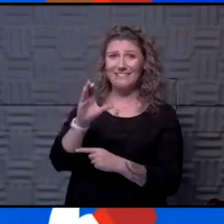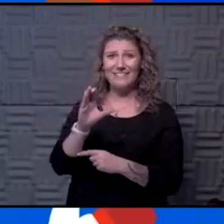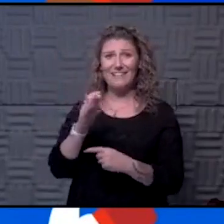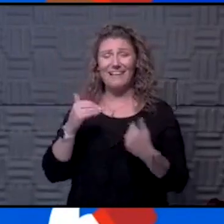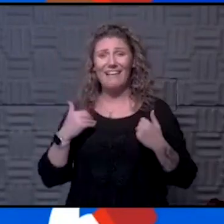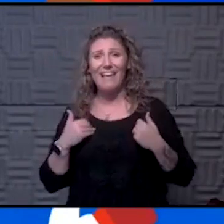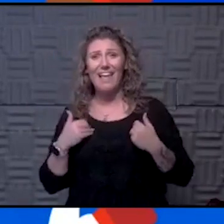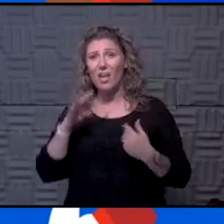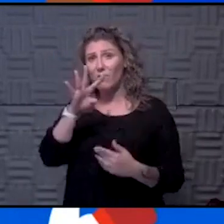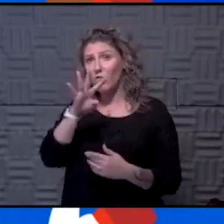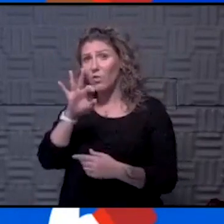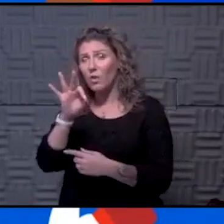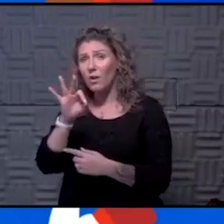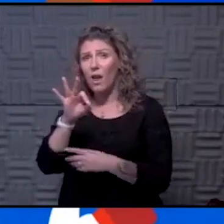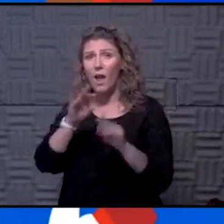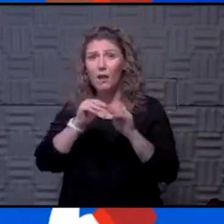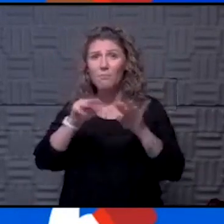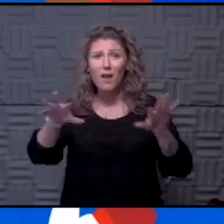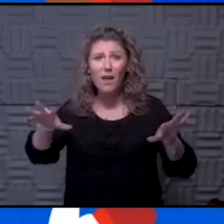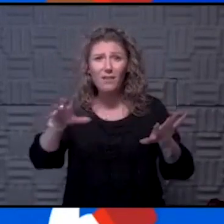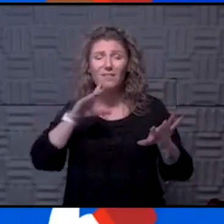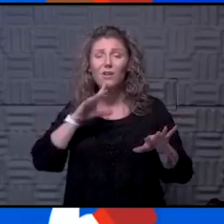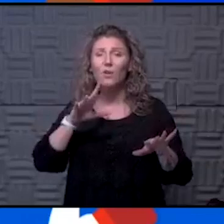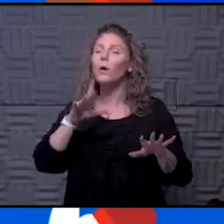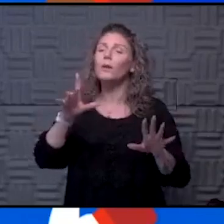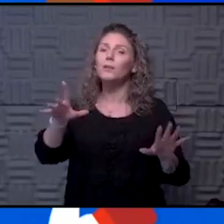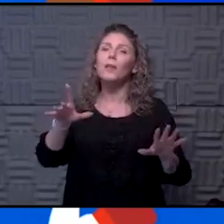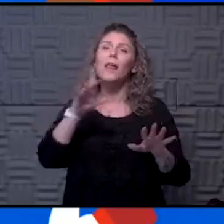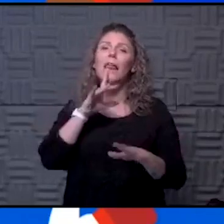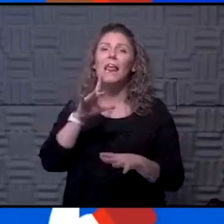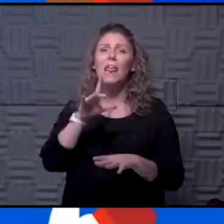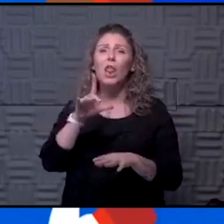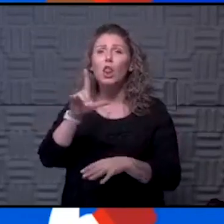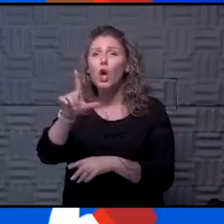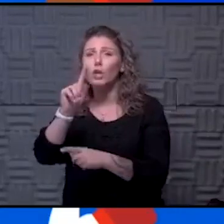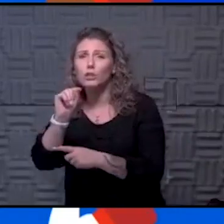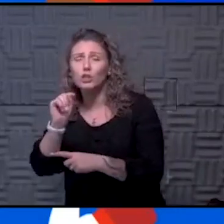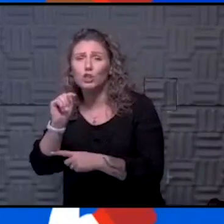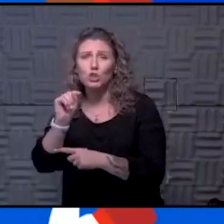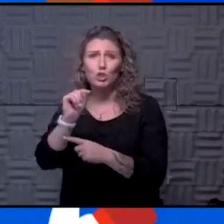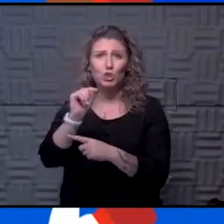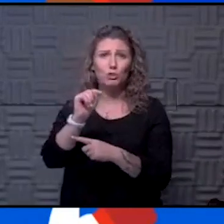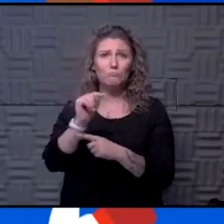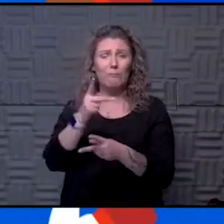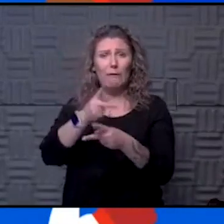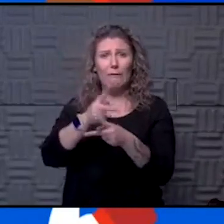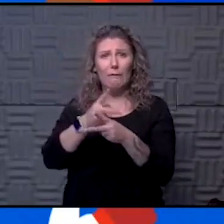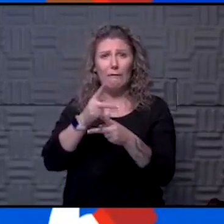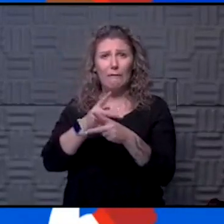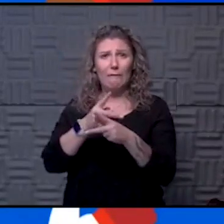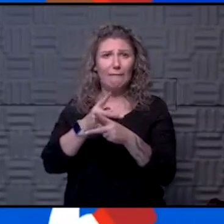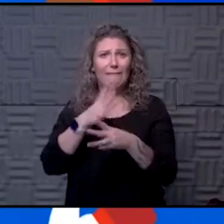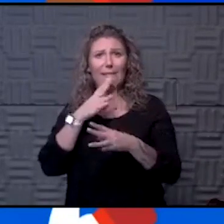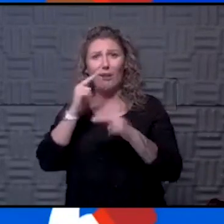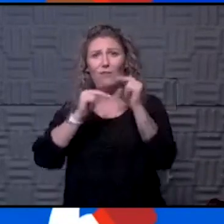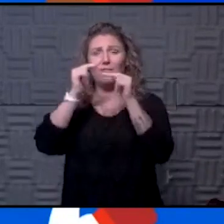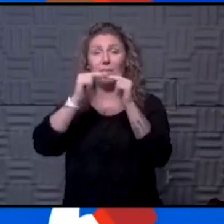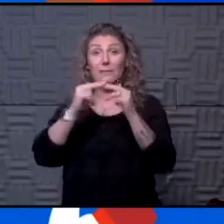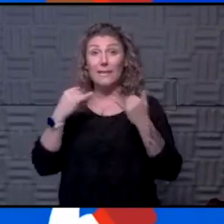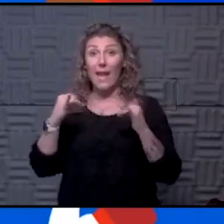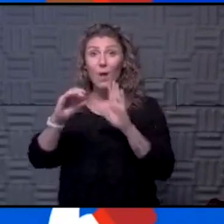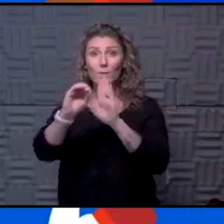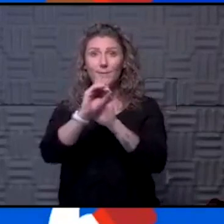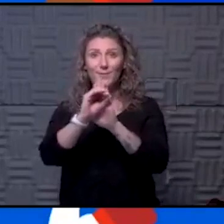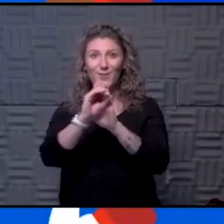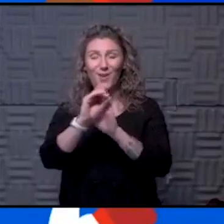49 outbreaks. We had outbreaks in 49 long-term care facilities in Johnson County. Right now, we have 0. The vaccine